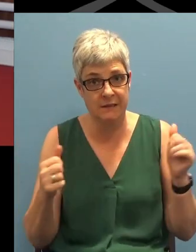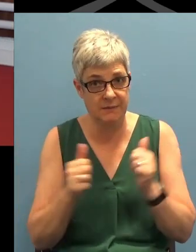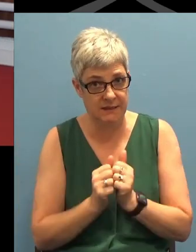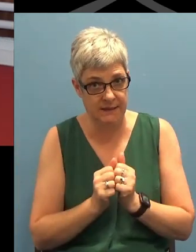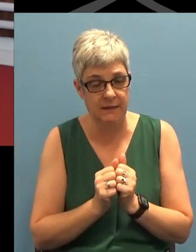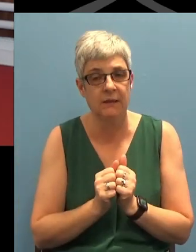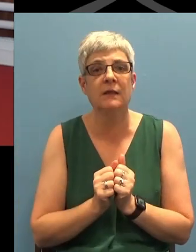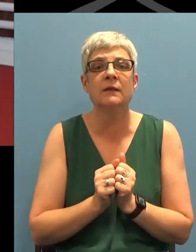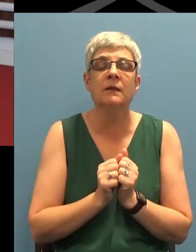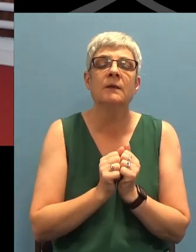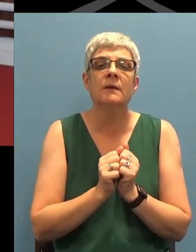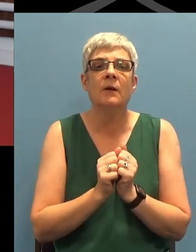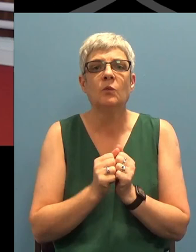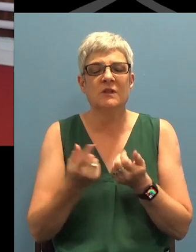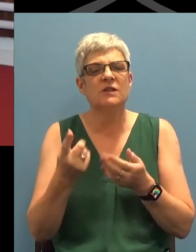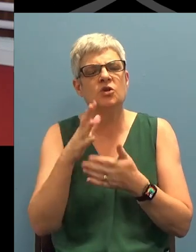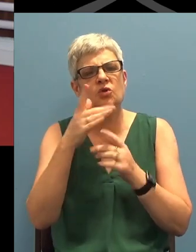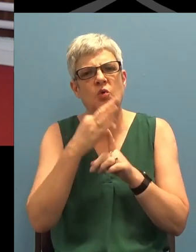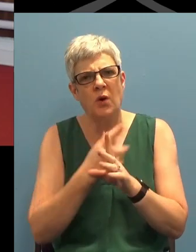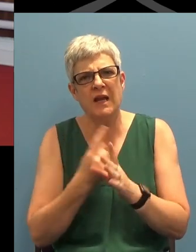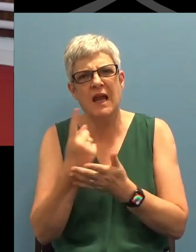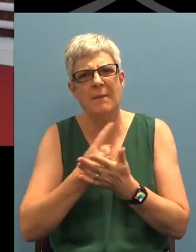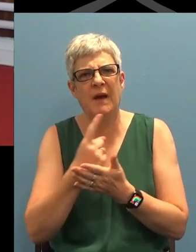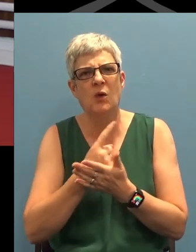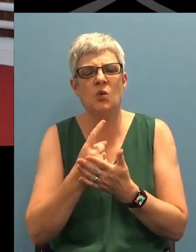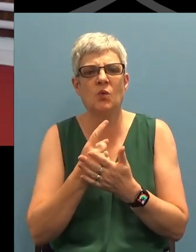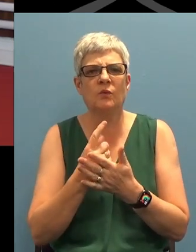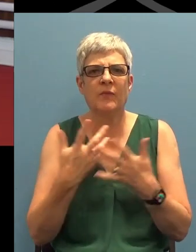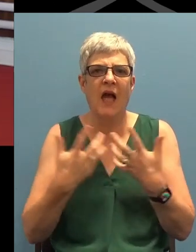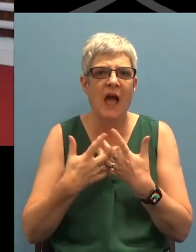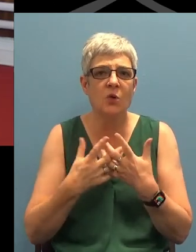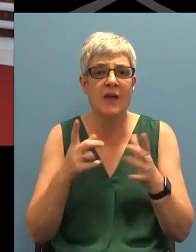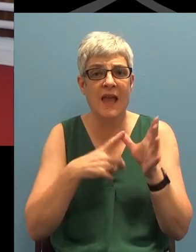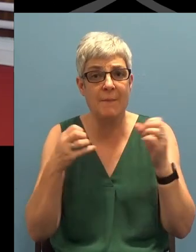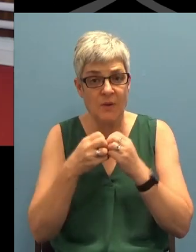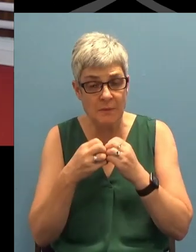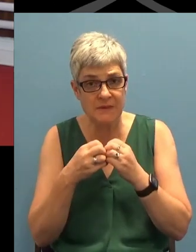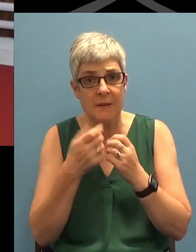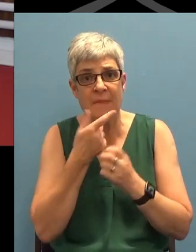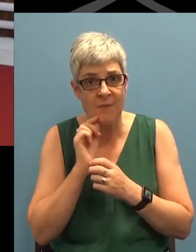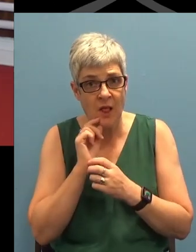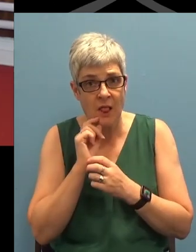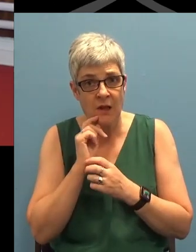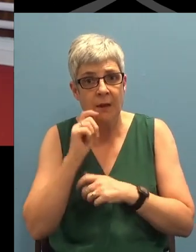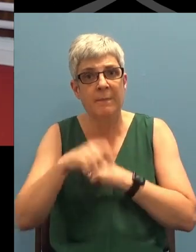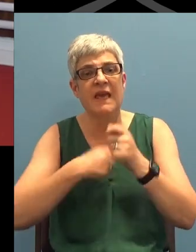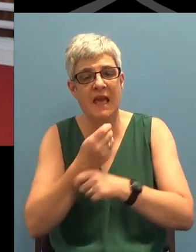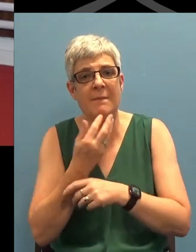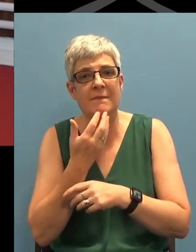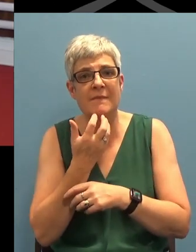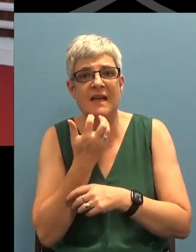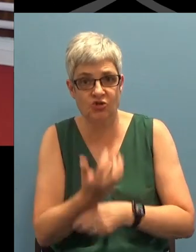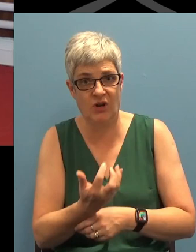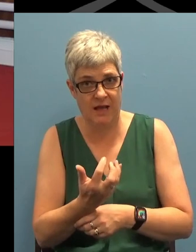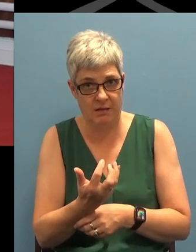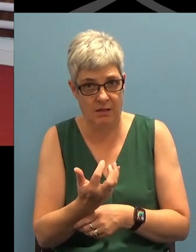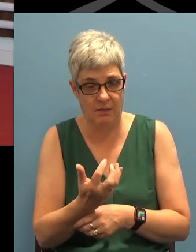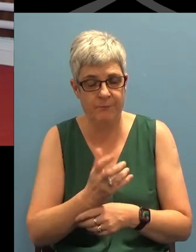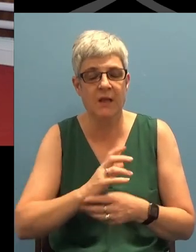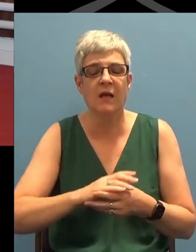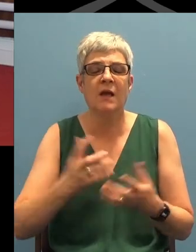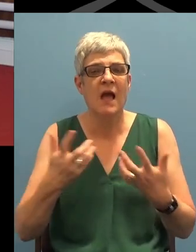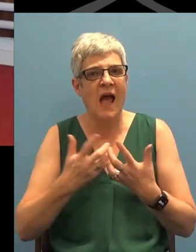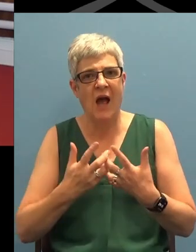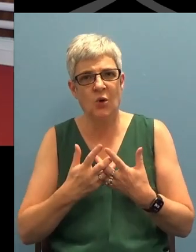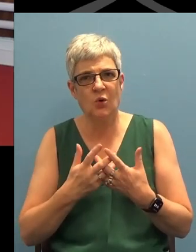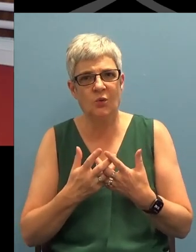Testament was a story of how Abraham's people became the nation of Israel, how they did